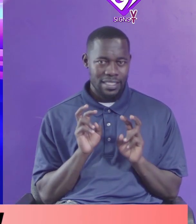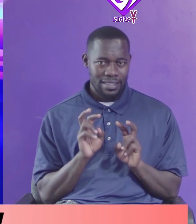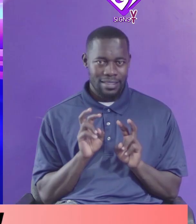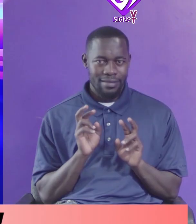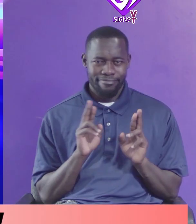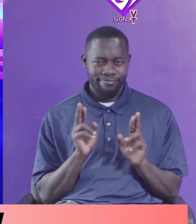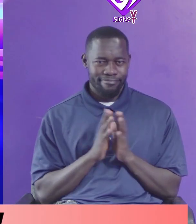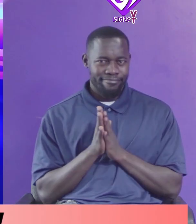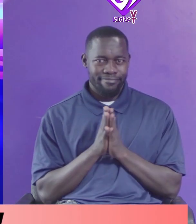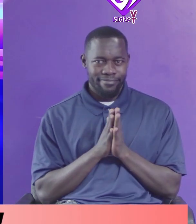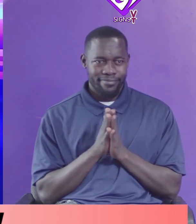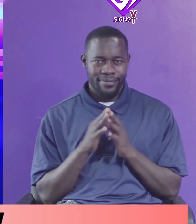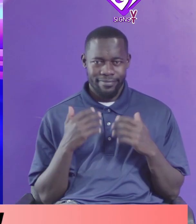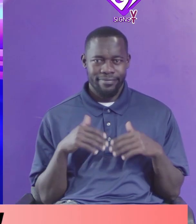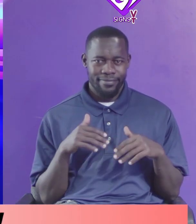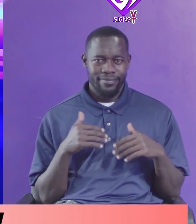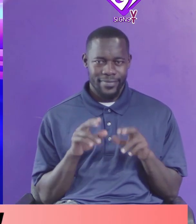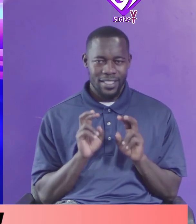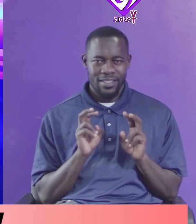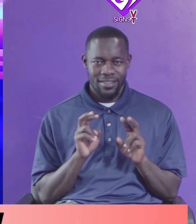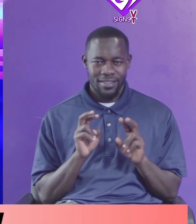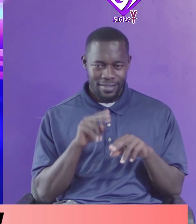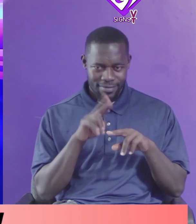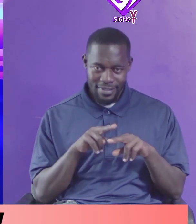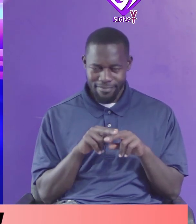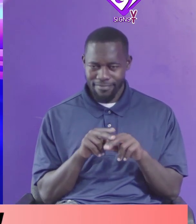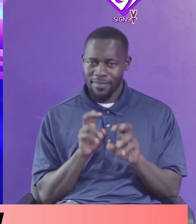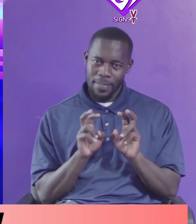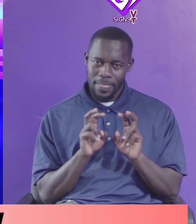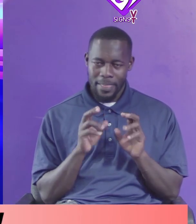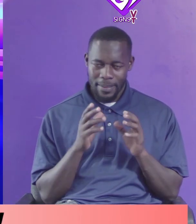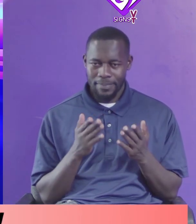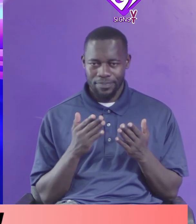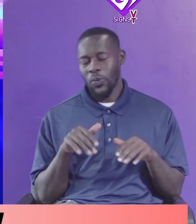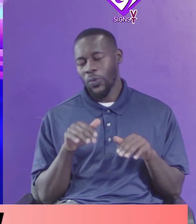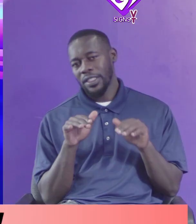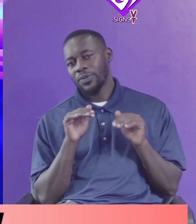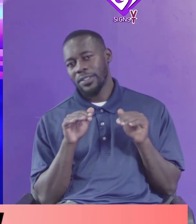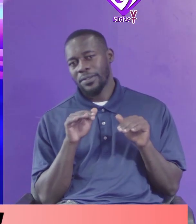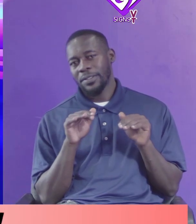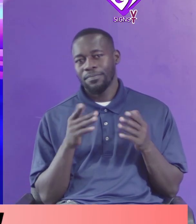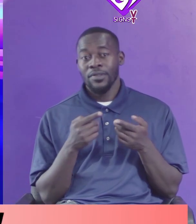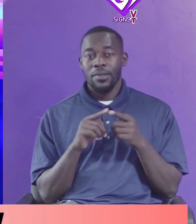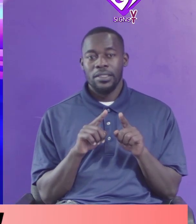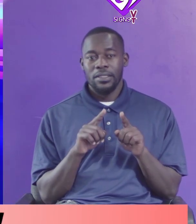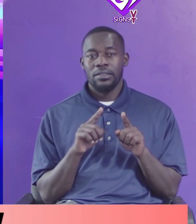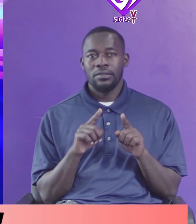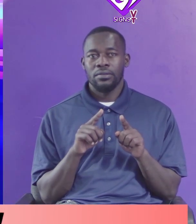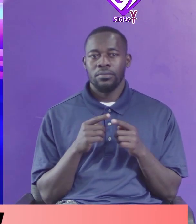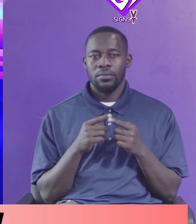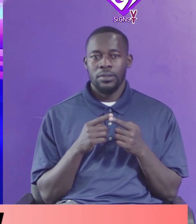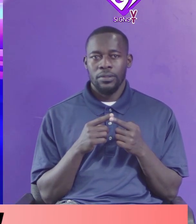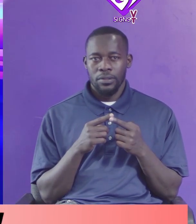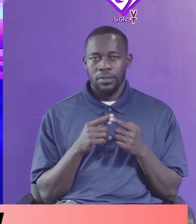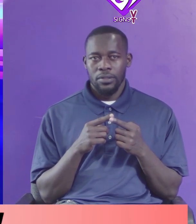very interesting one because in the level you sit down and just if it goes either way, well and good. Yes. Perhaps the only team that could benefit